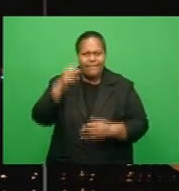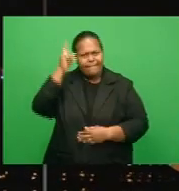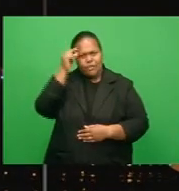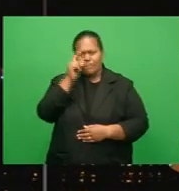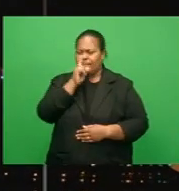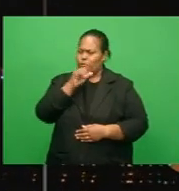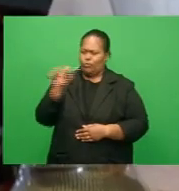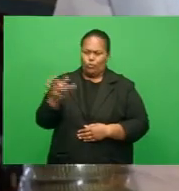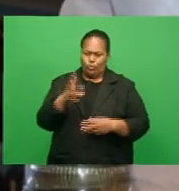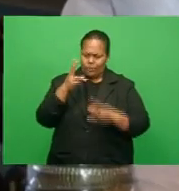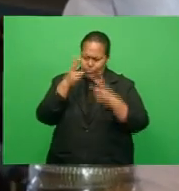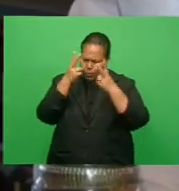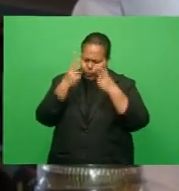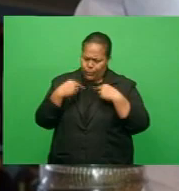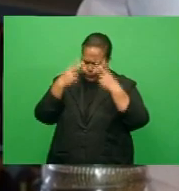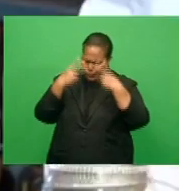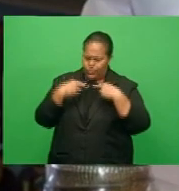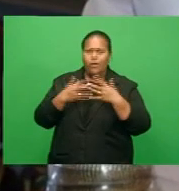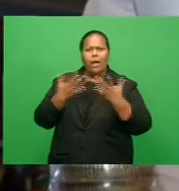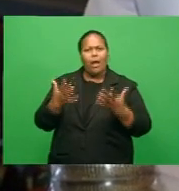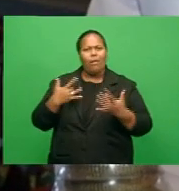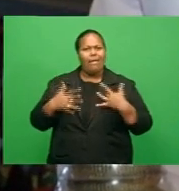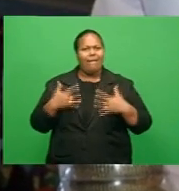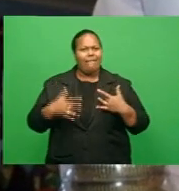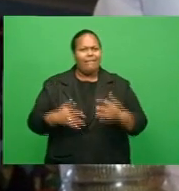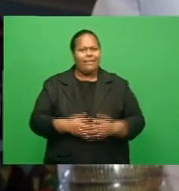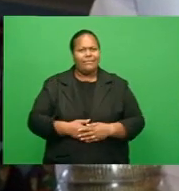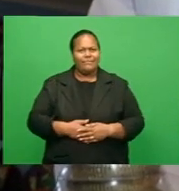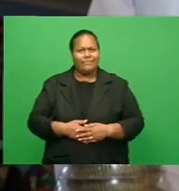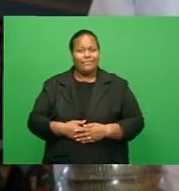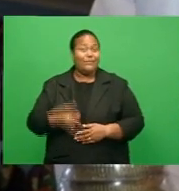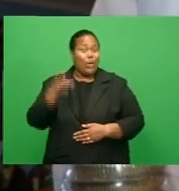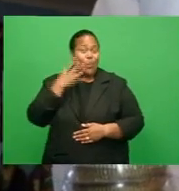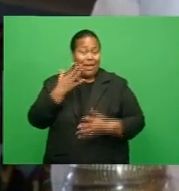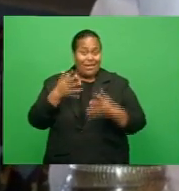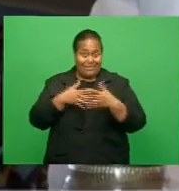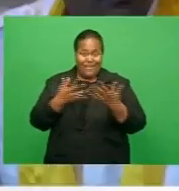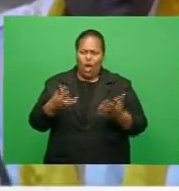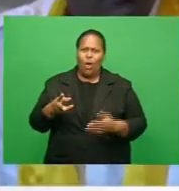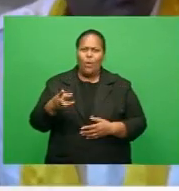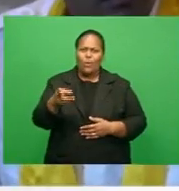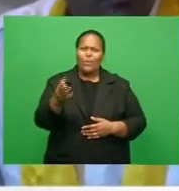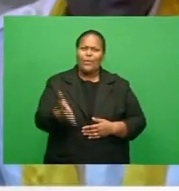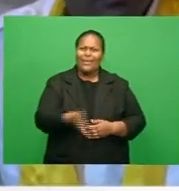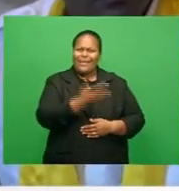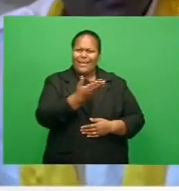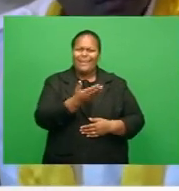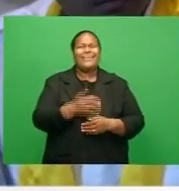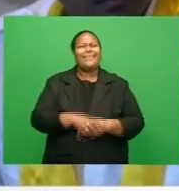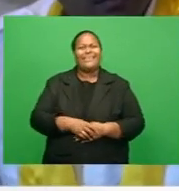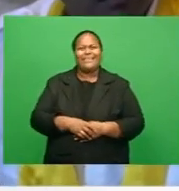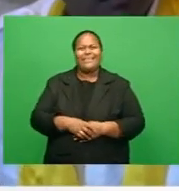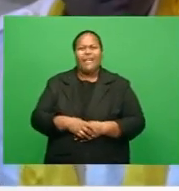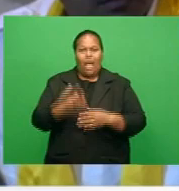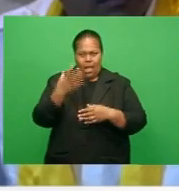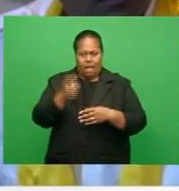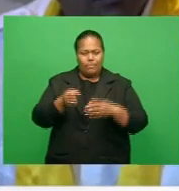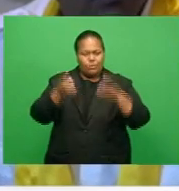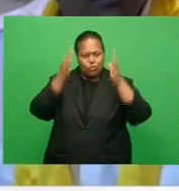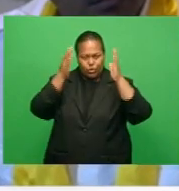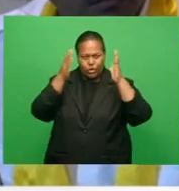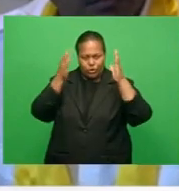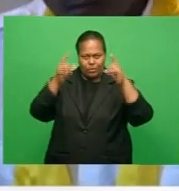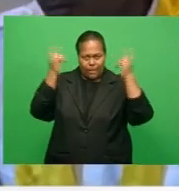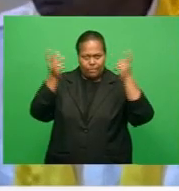their lives. He made the comments while officiating the Navratri Puja ceremony at Kabutri Drive, Koronivia Nausori, last